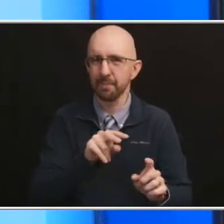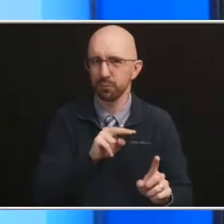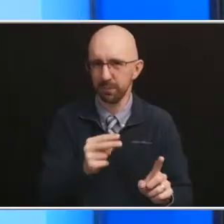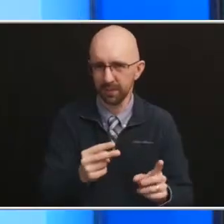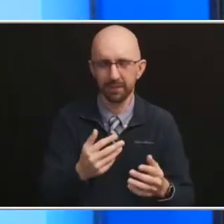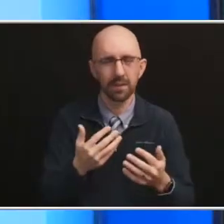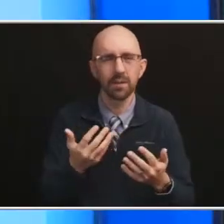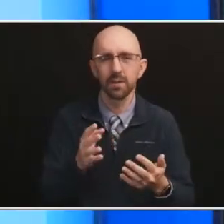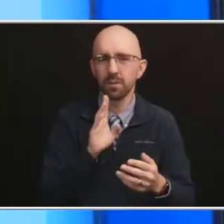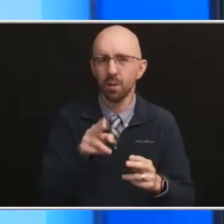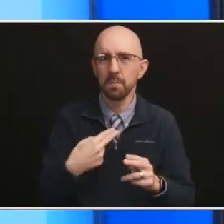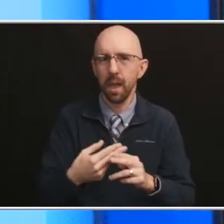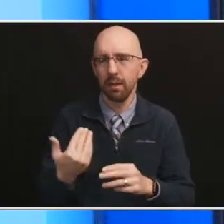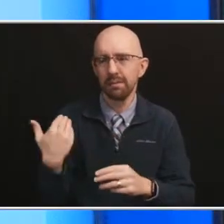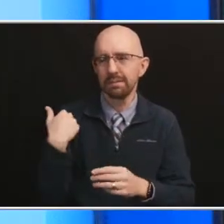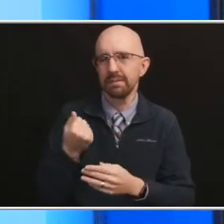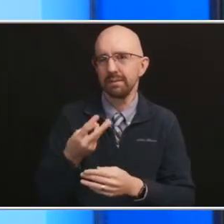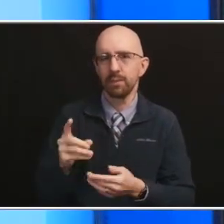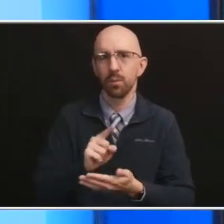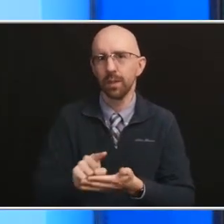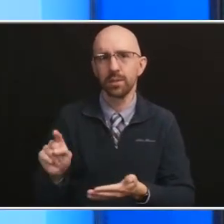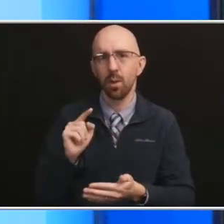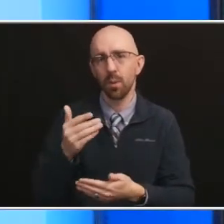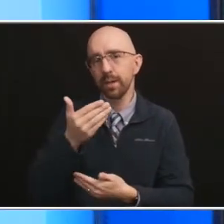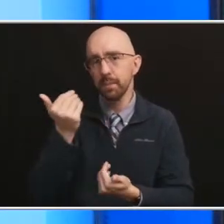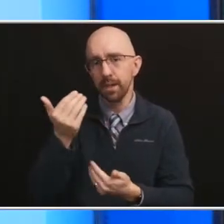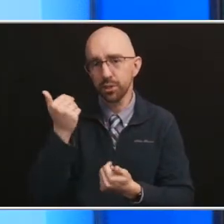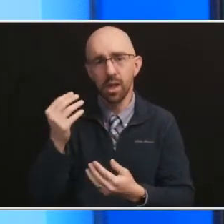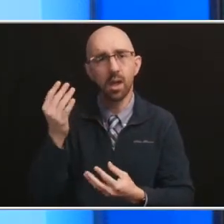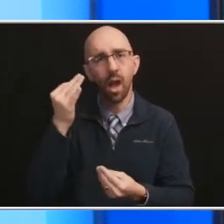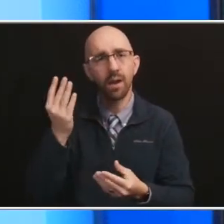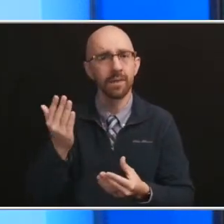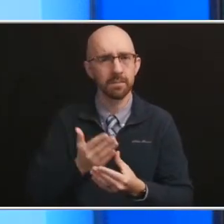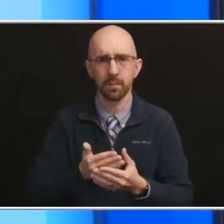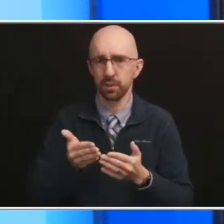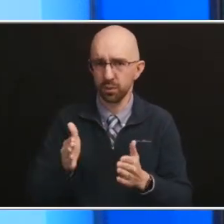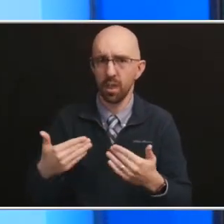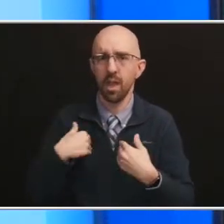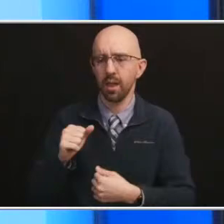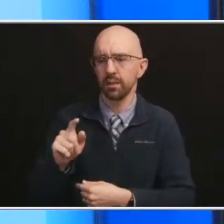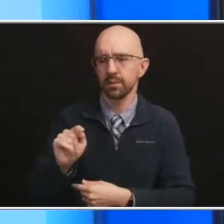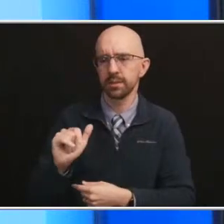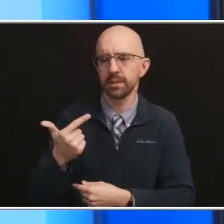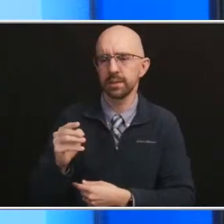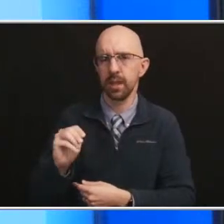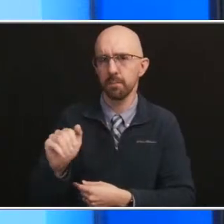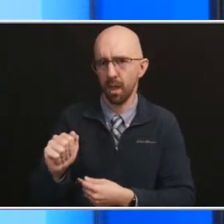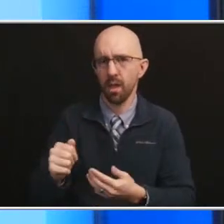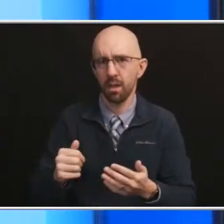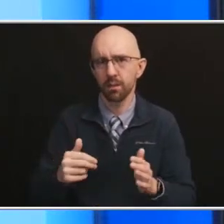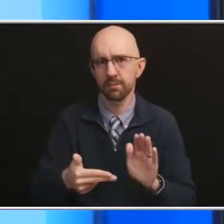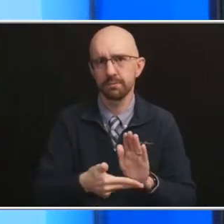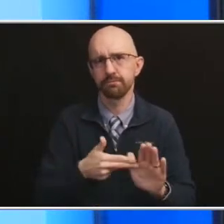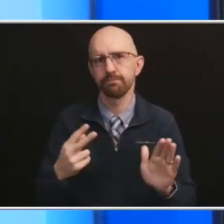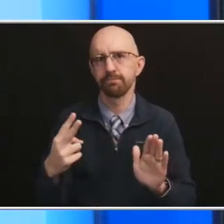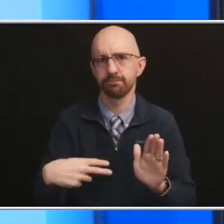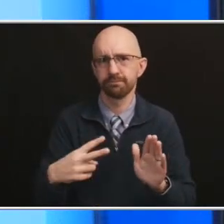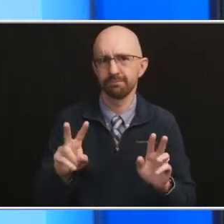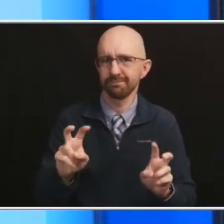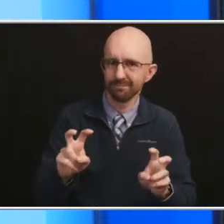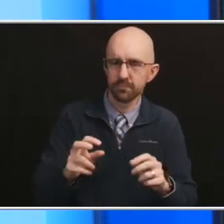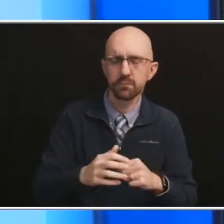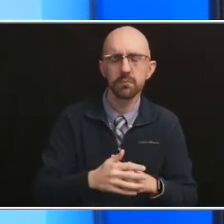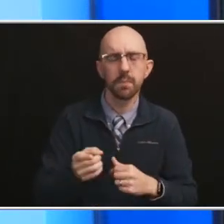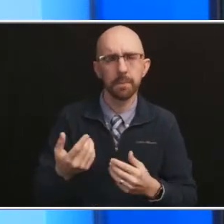weeks ago, that dementia and just cognitive impairment in general has a stigma, right? And so there's a lot of, weight tied